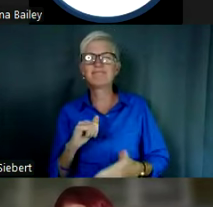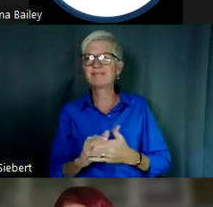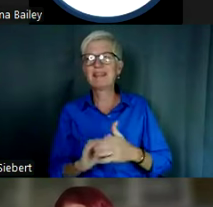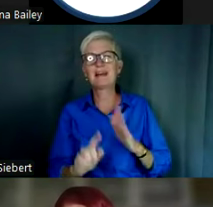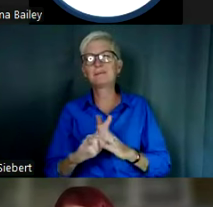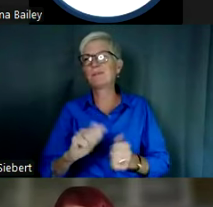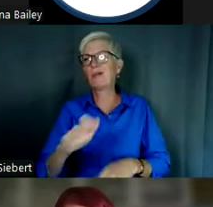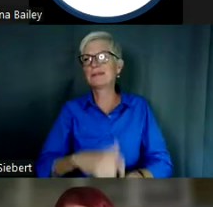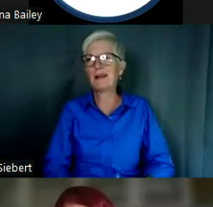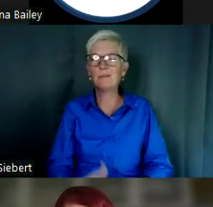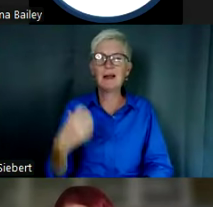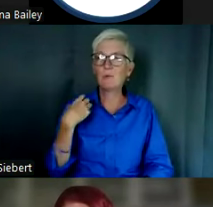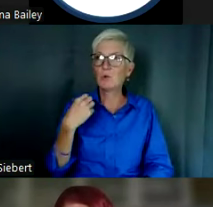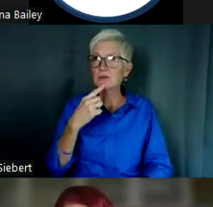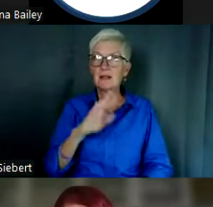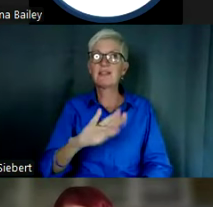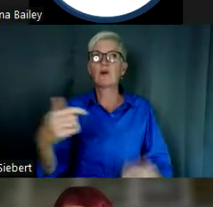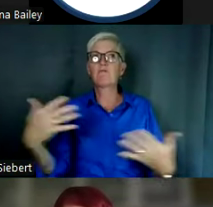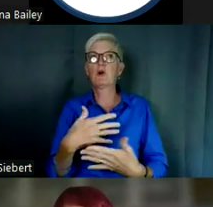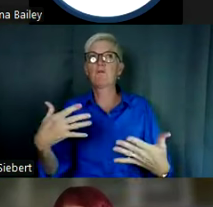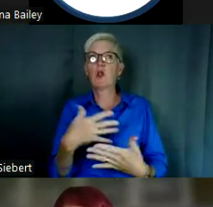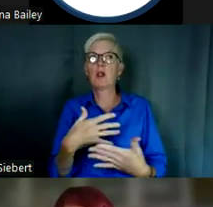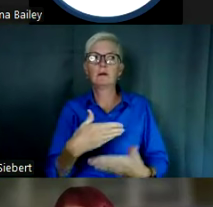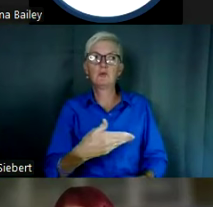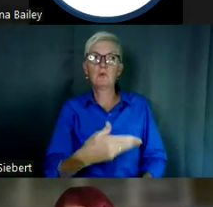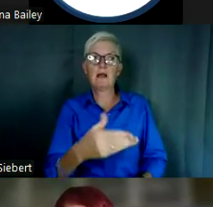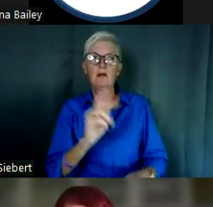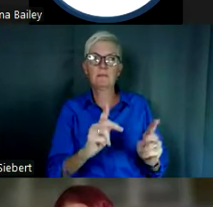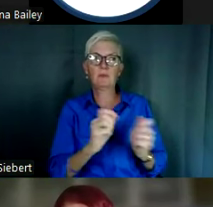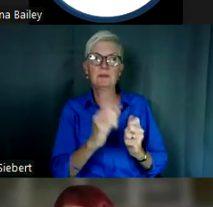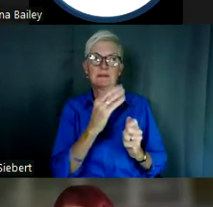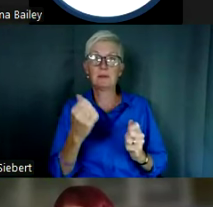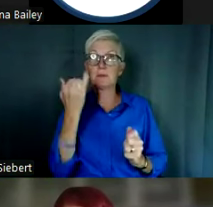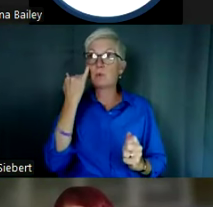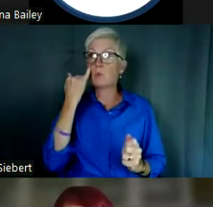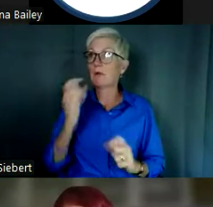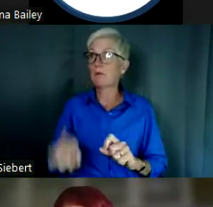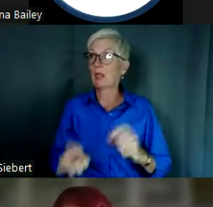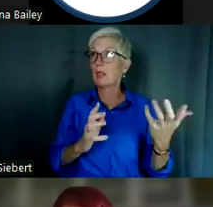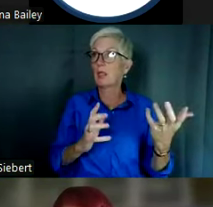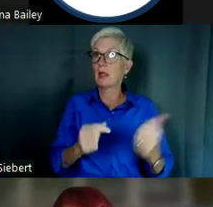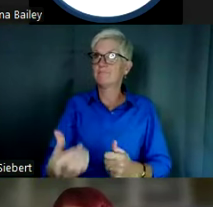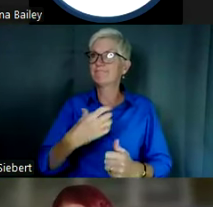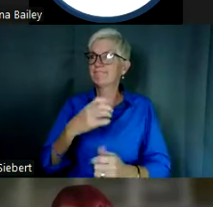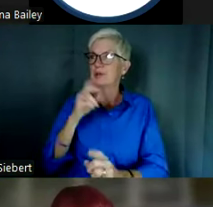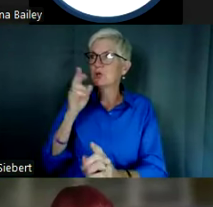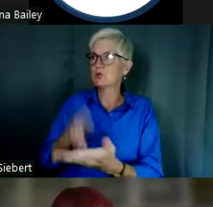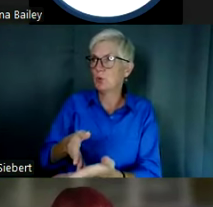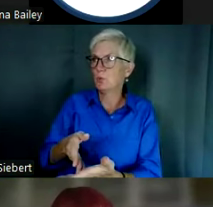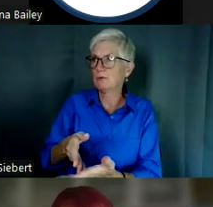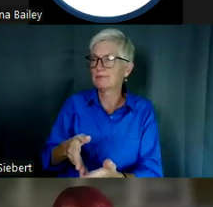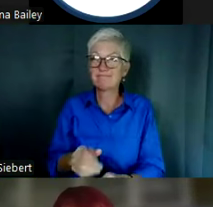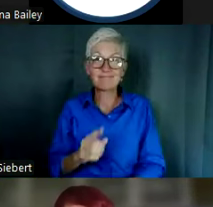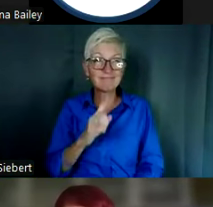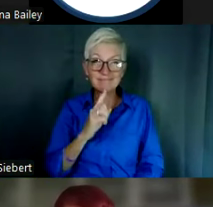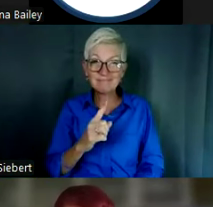time. Employers telling us that they are fearful of hiring somebody with a disability because what if it goes wrong and they get sued? Well, the reality is